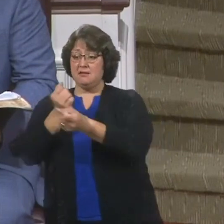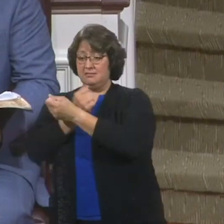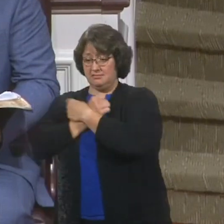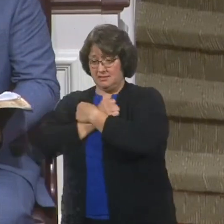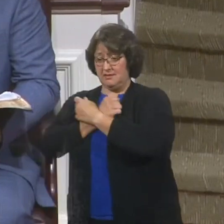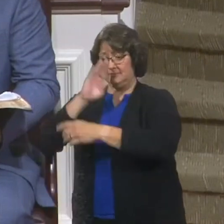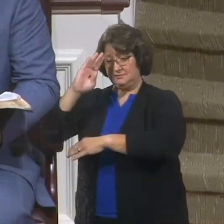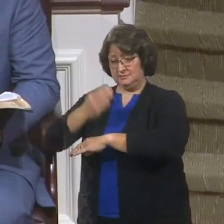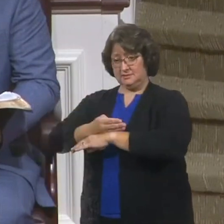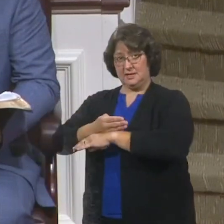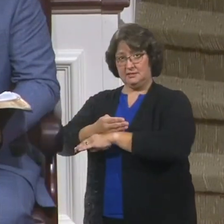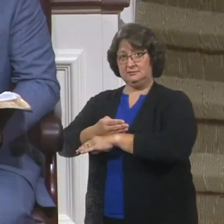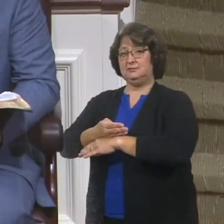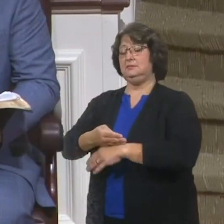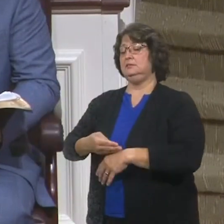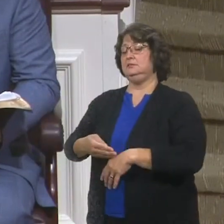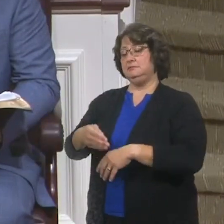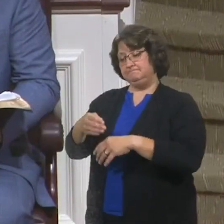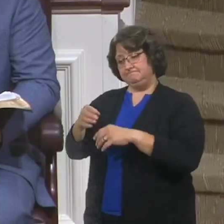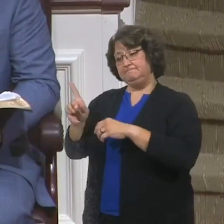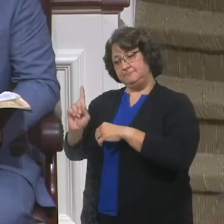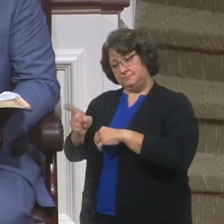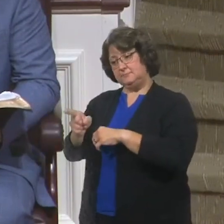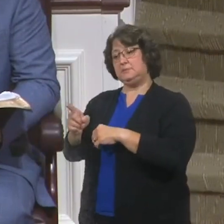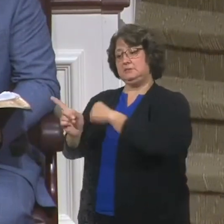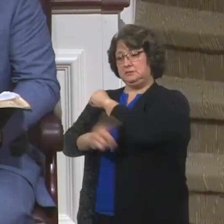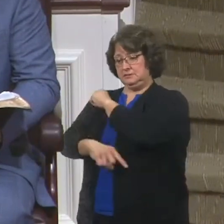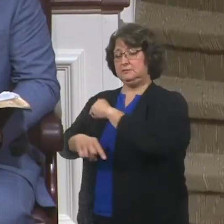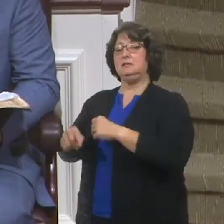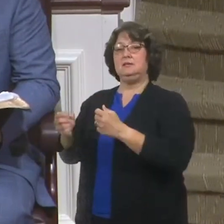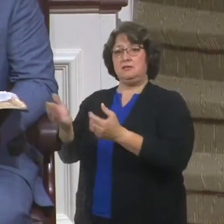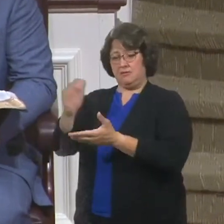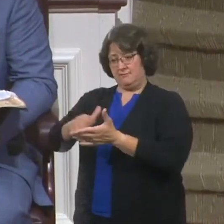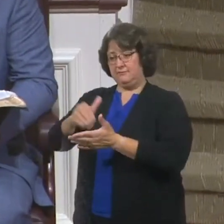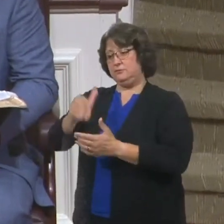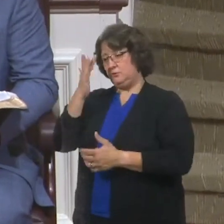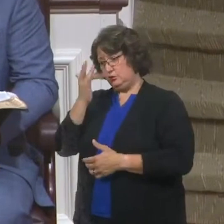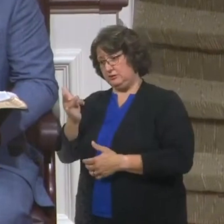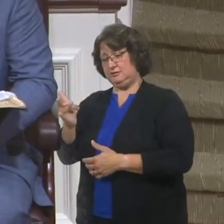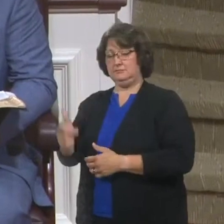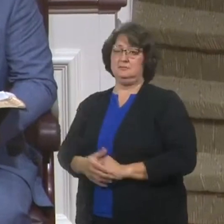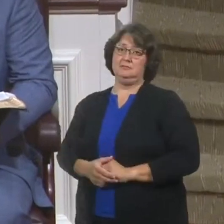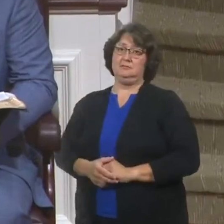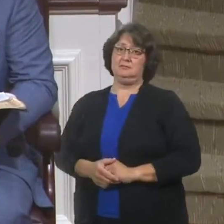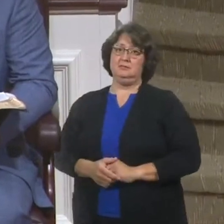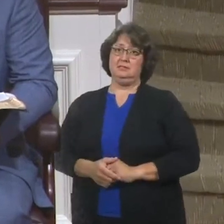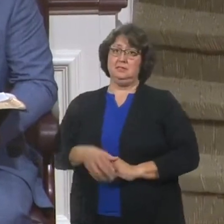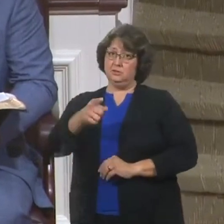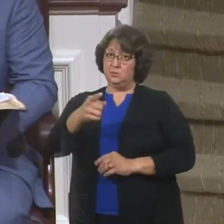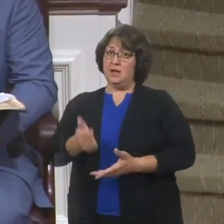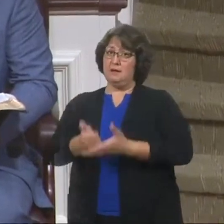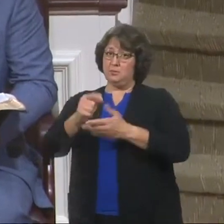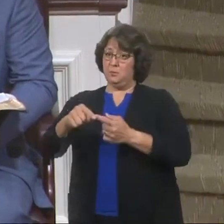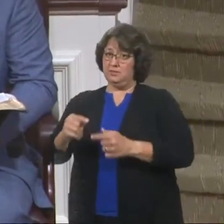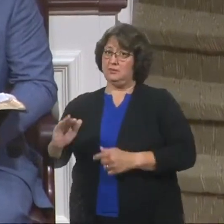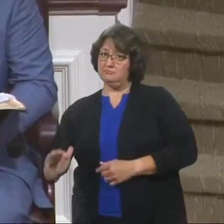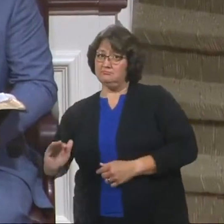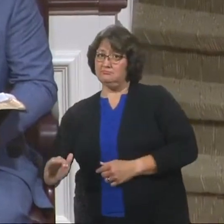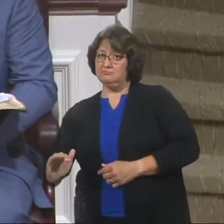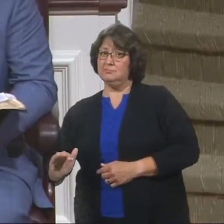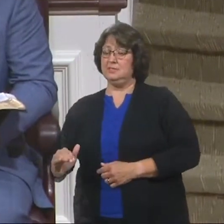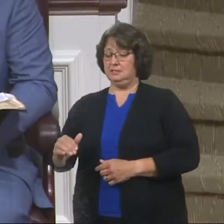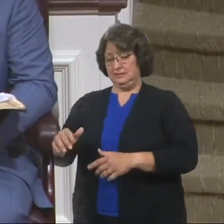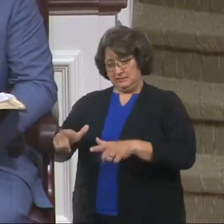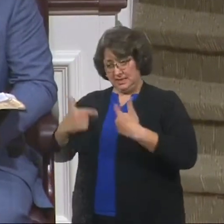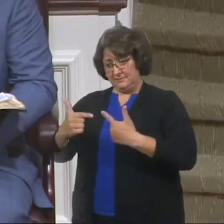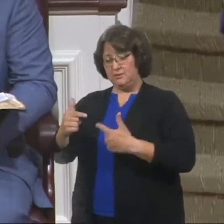him, chasteneth him betimes, early on. That's what betimes means, early on. You help them in the early part of their life, and you have a